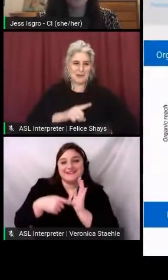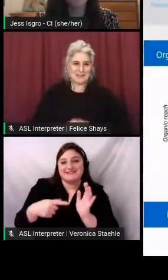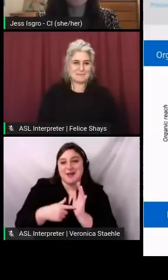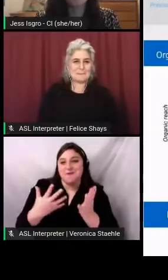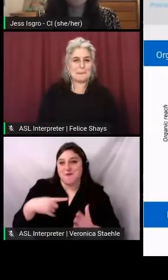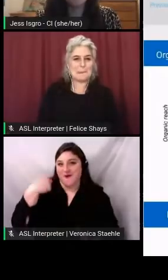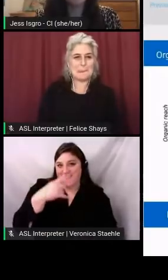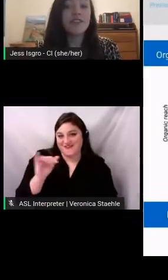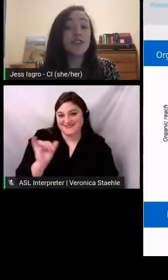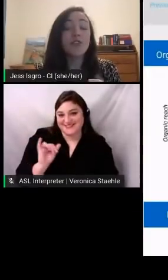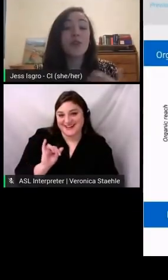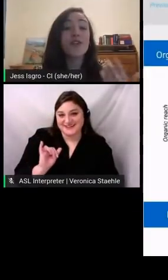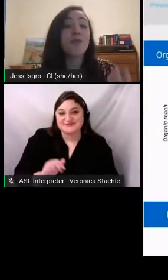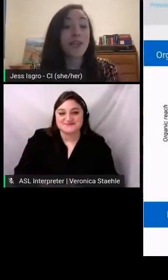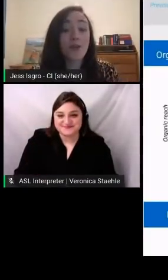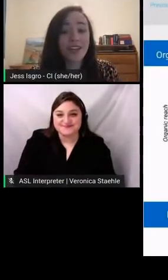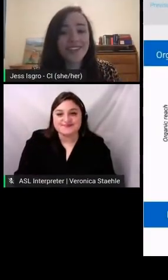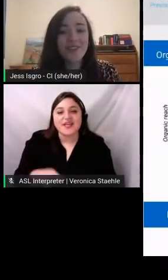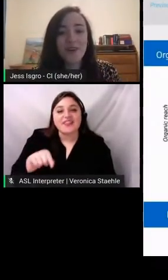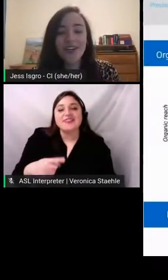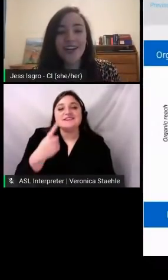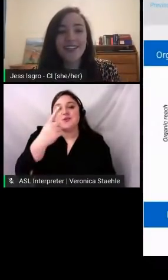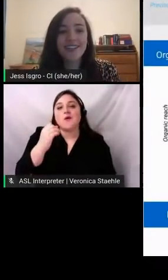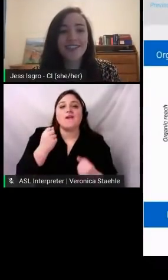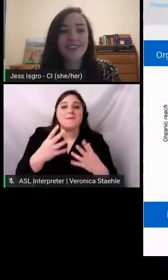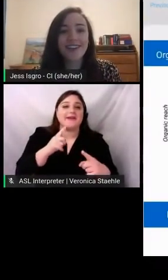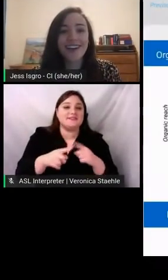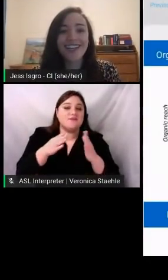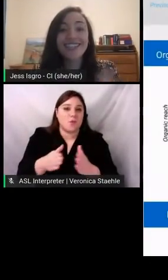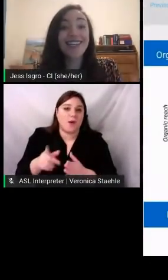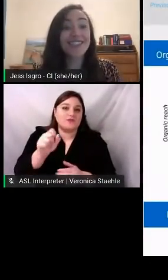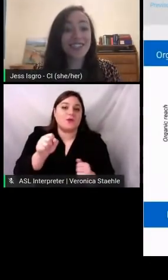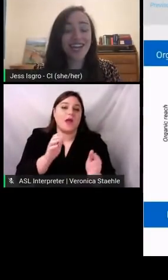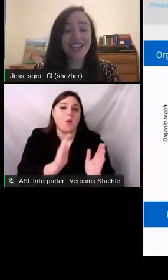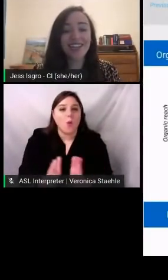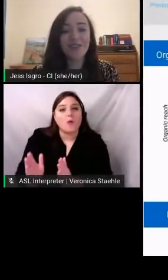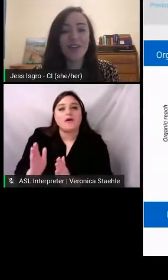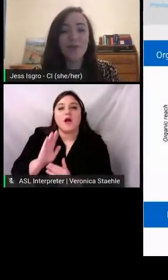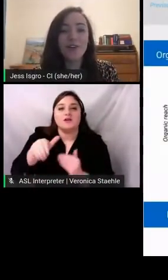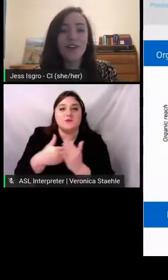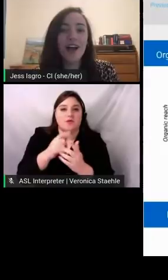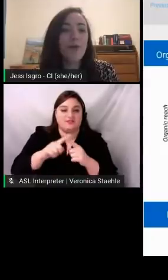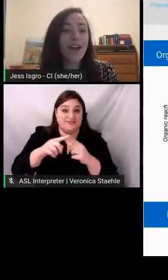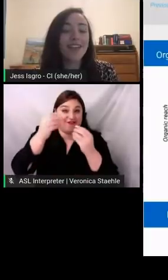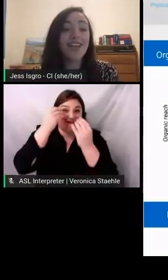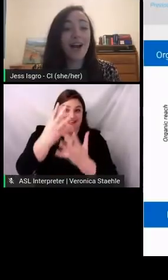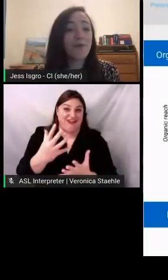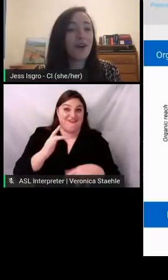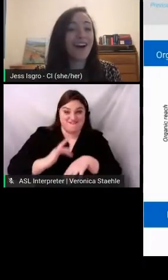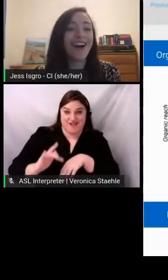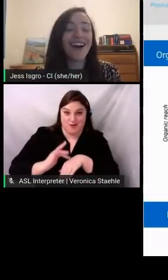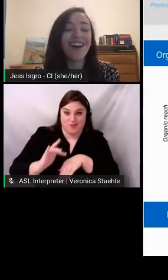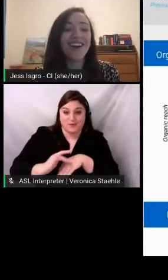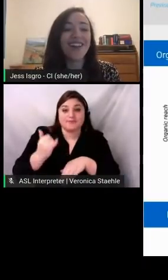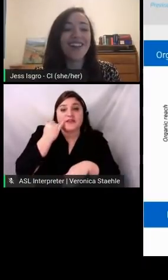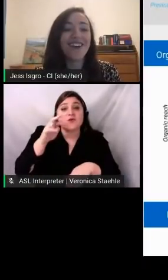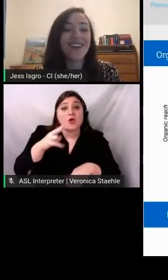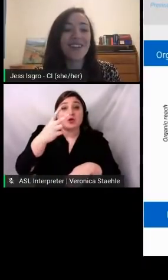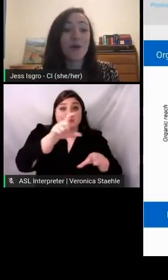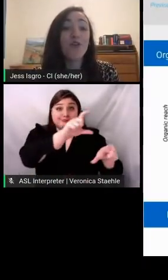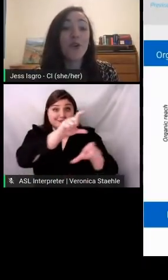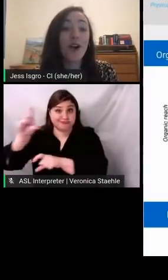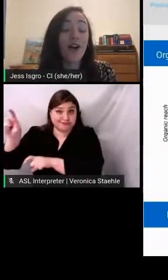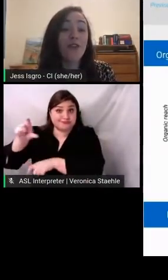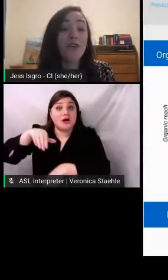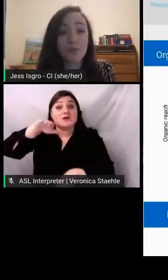might look like. This is just one of many ways to organize the extent of the data that's available. Up at the top, there